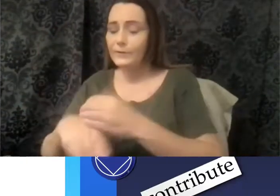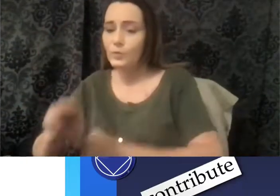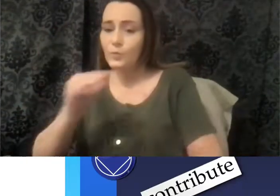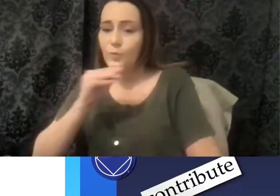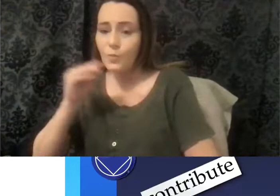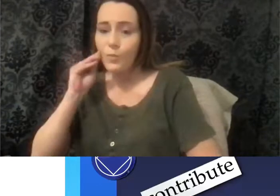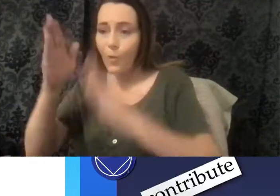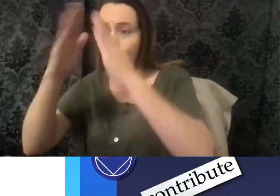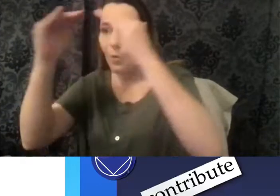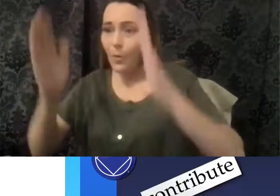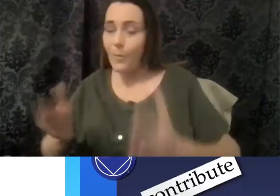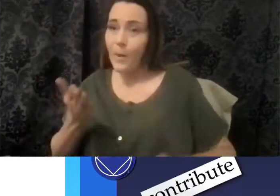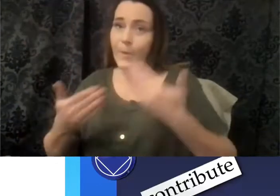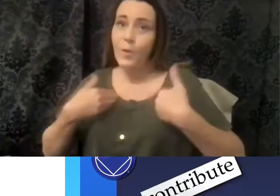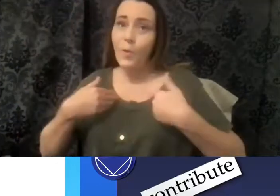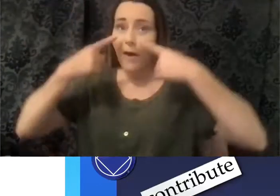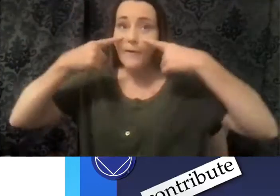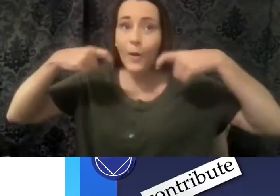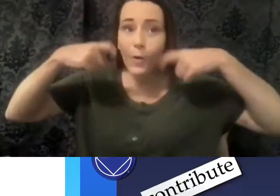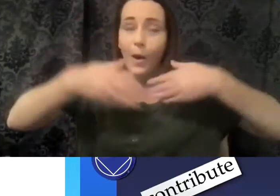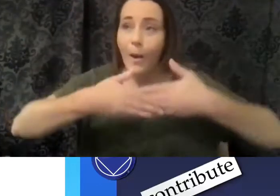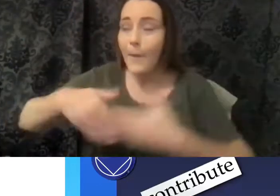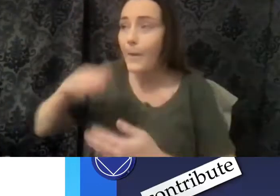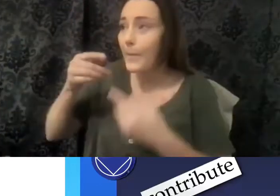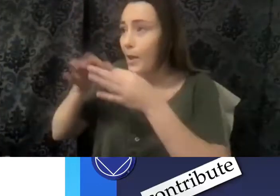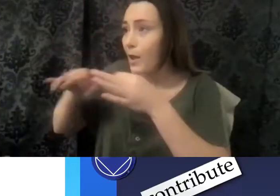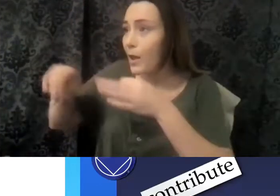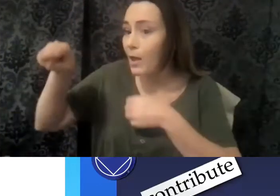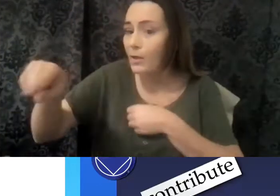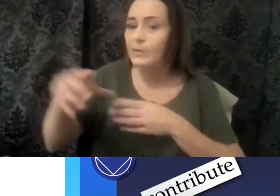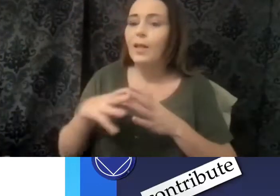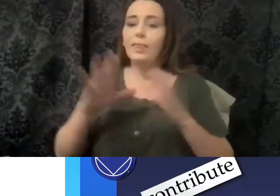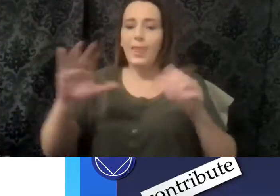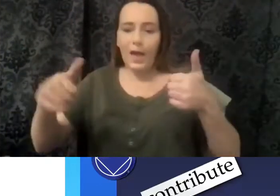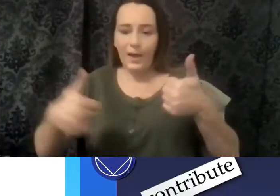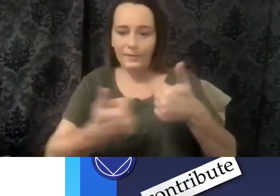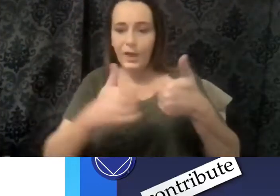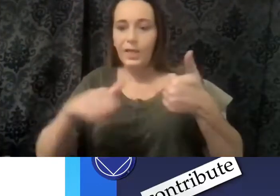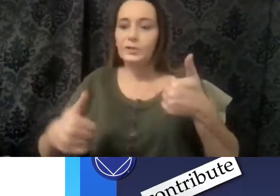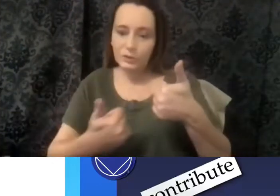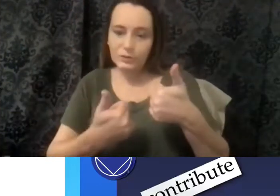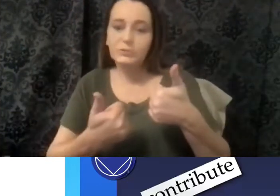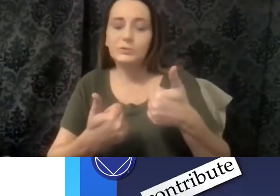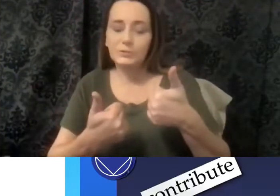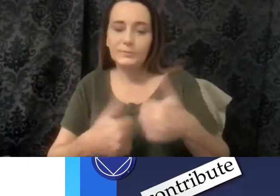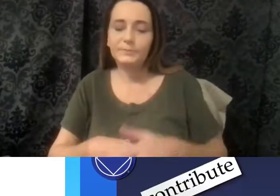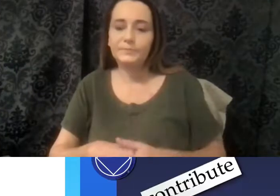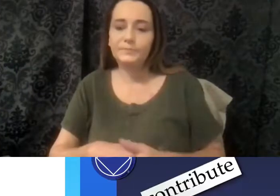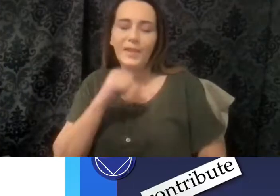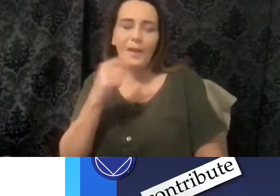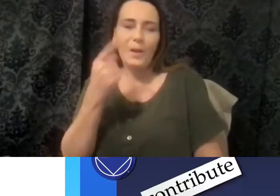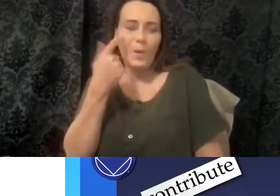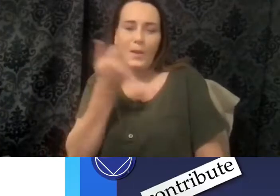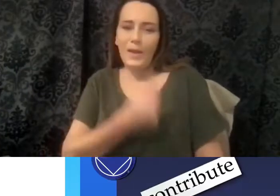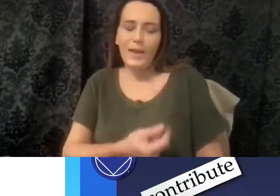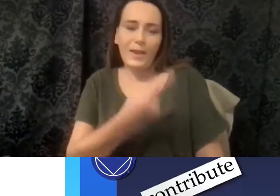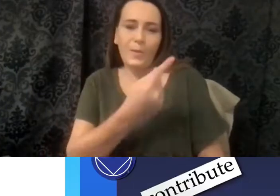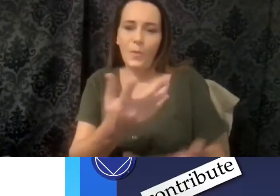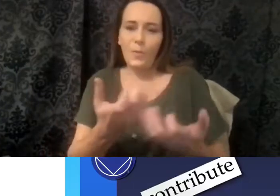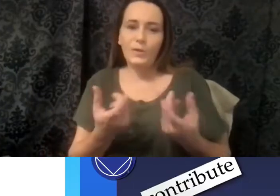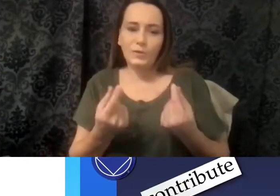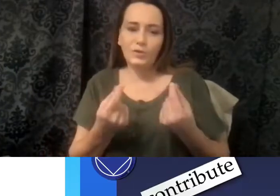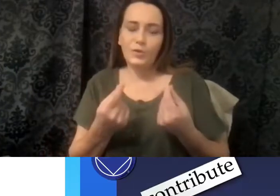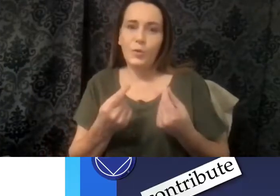where you have a crying child in the next room. There was a lot of challenges with doing it. And I don't think anybody wants to do an